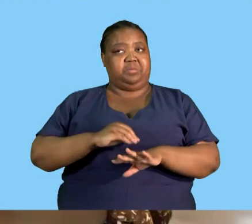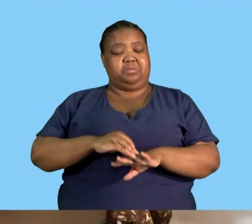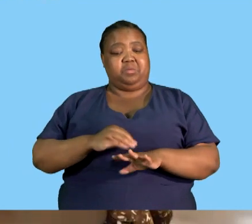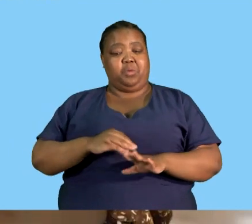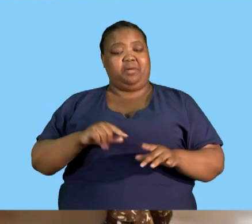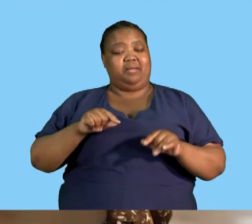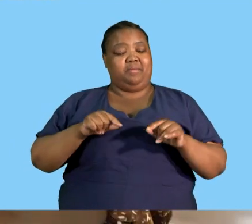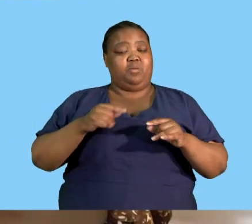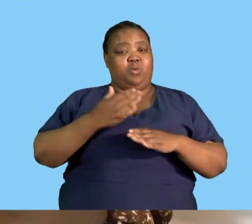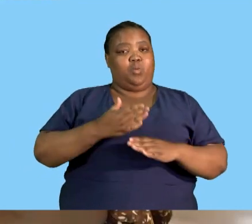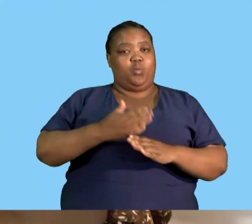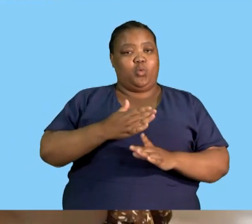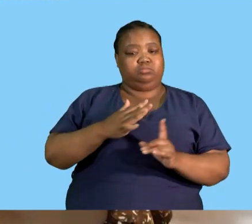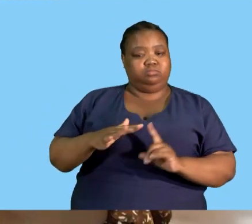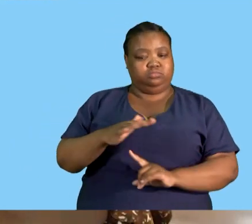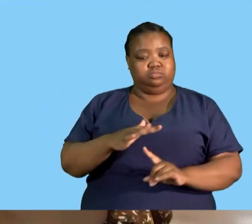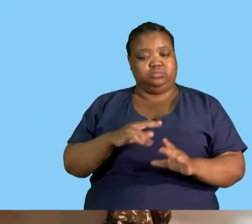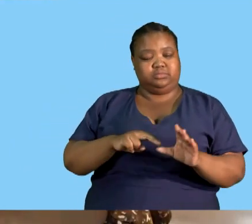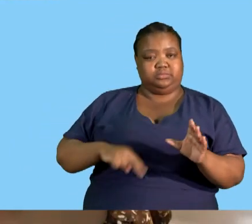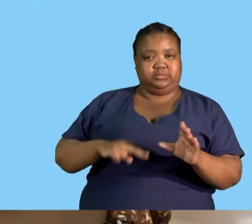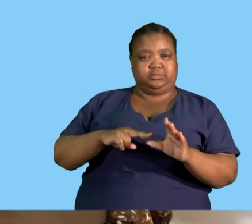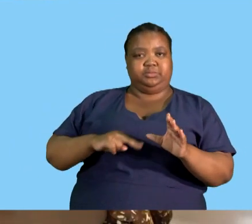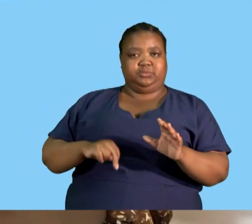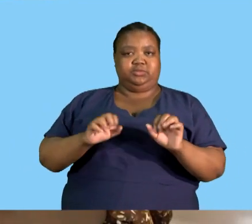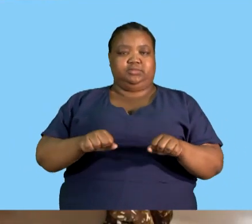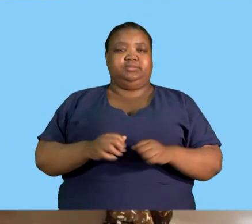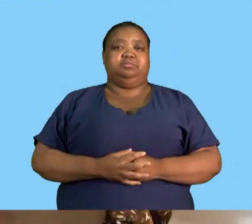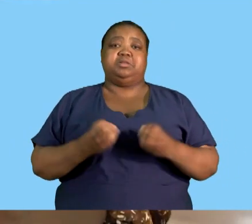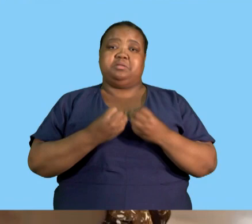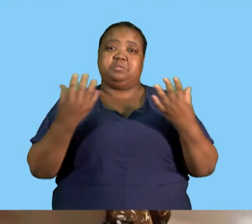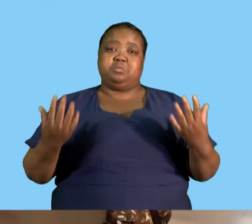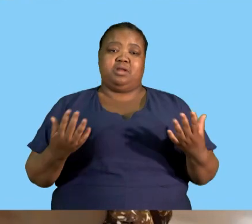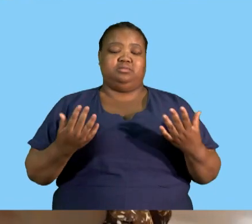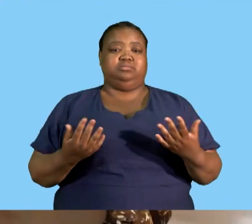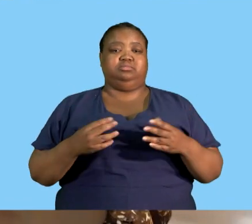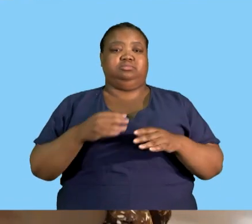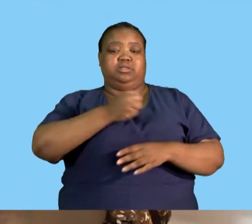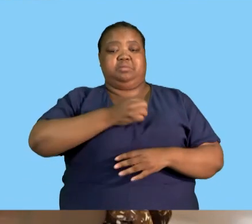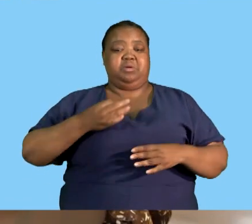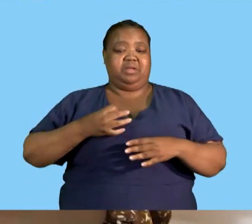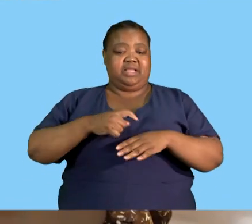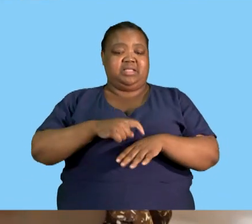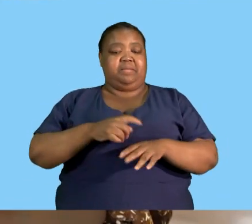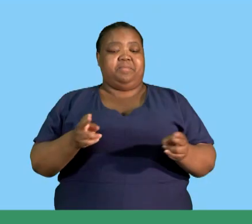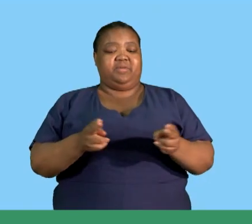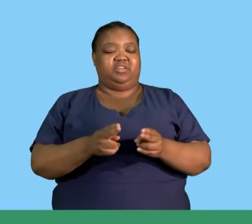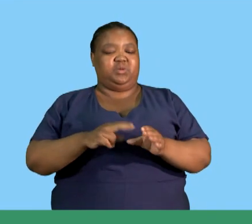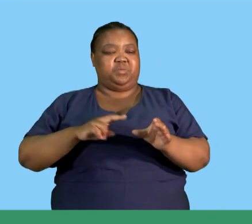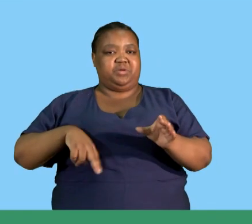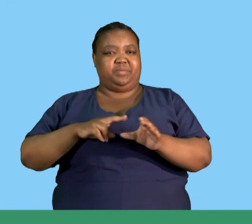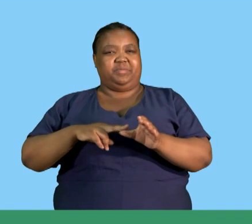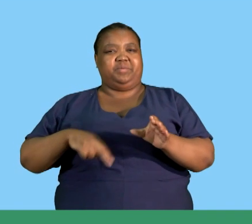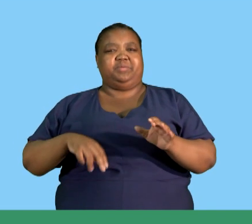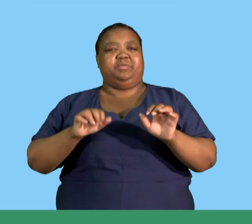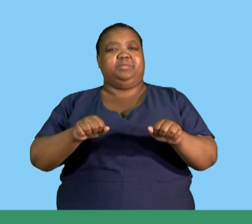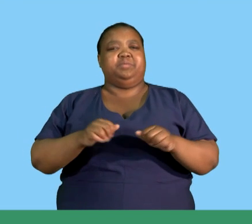that they might be facing in the workplace, but they're resigning at it's many of them, and in a short space of time. Right,